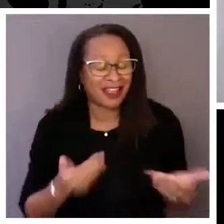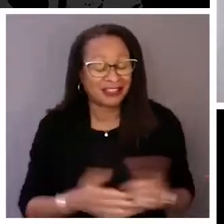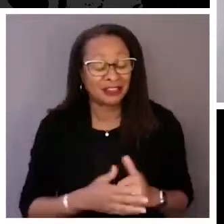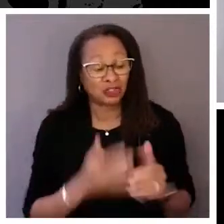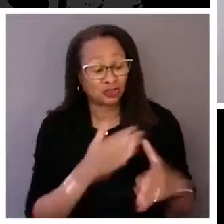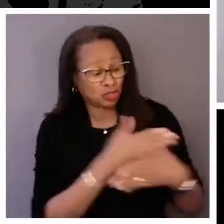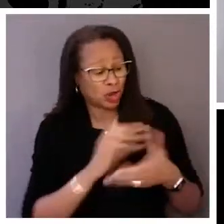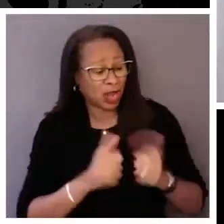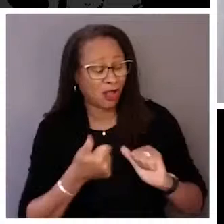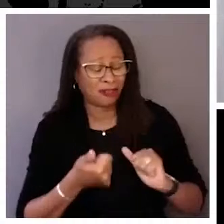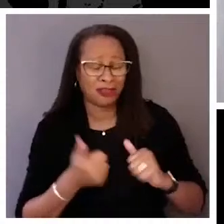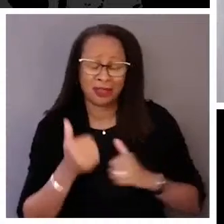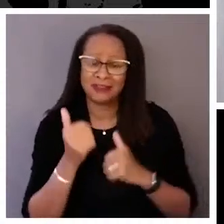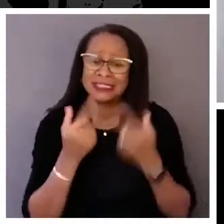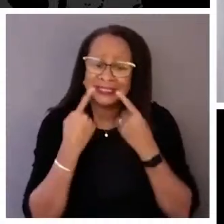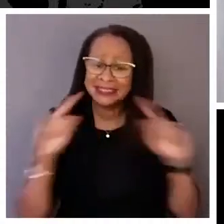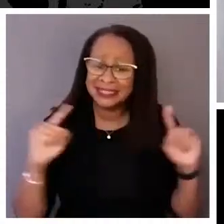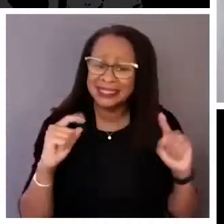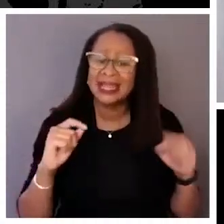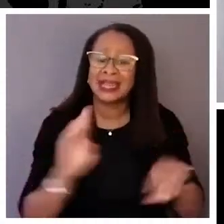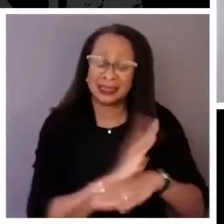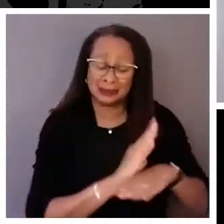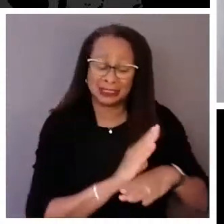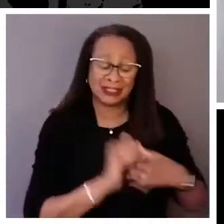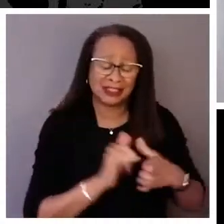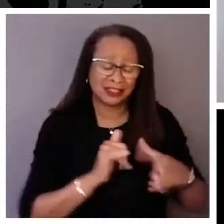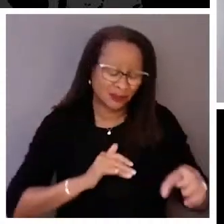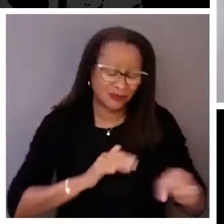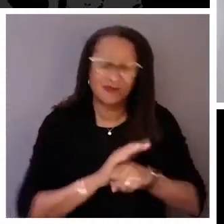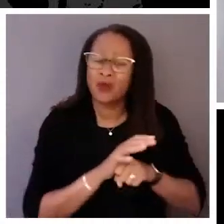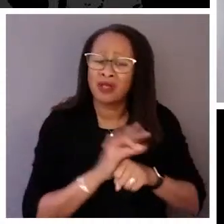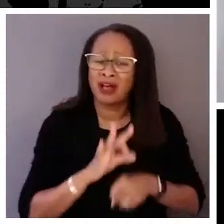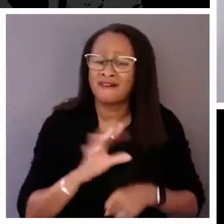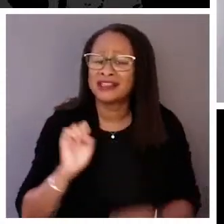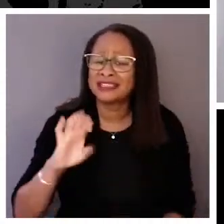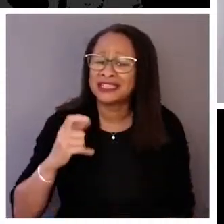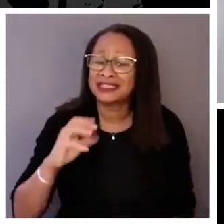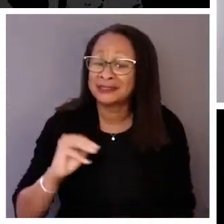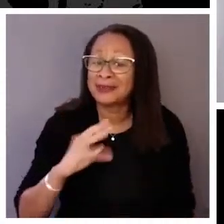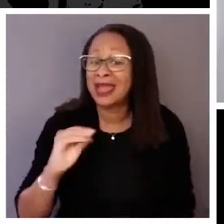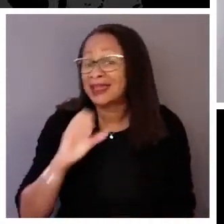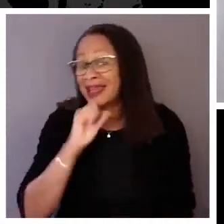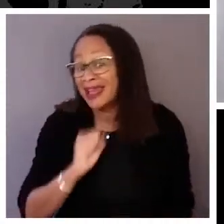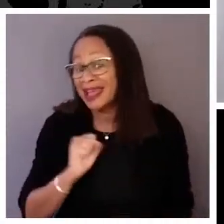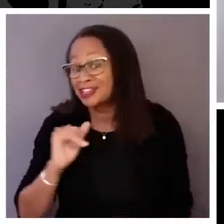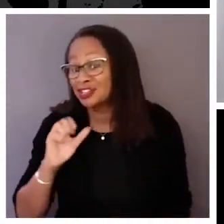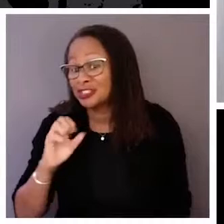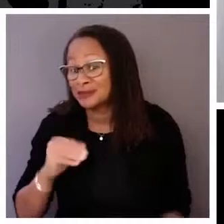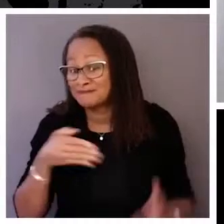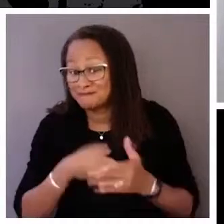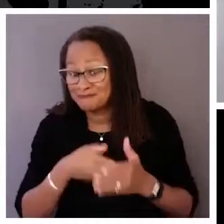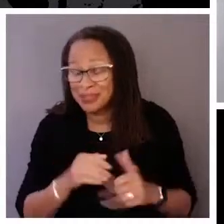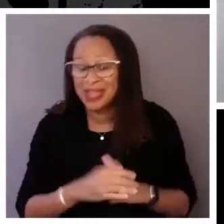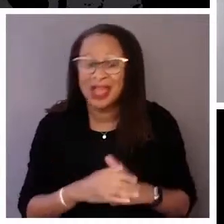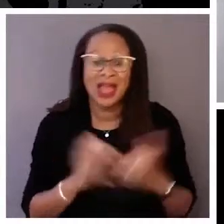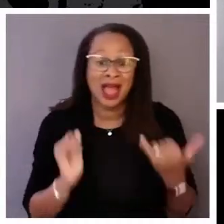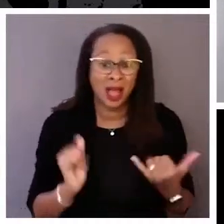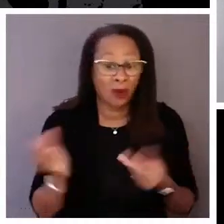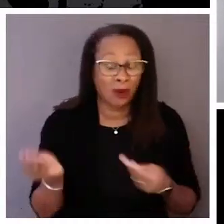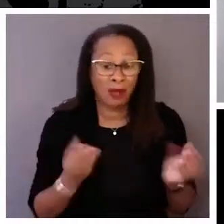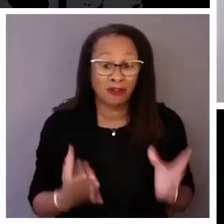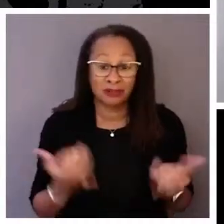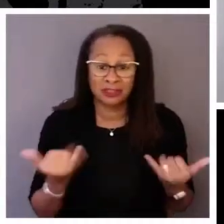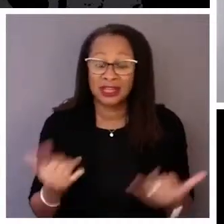them has succeeded in an industry often riddled with sexism and ageism. Today's moderator, Shari Belafonte,